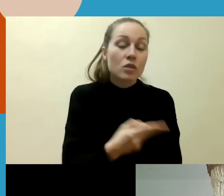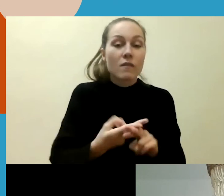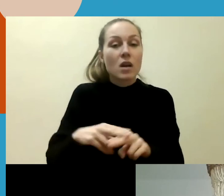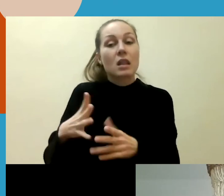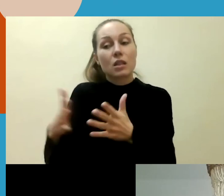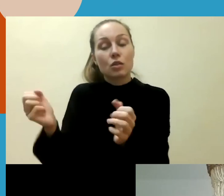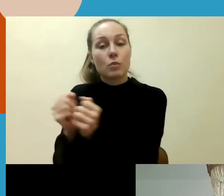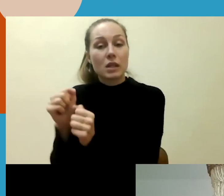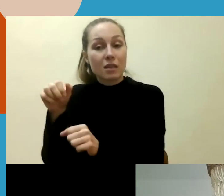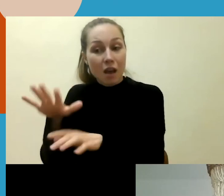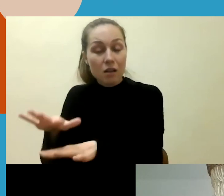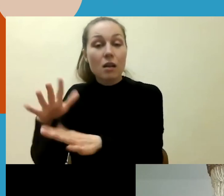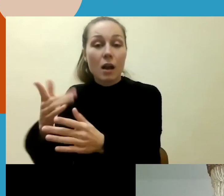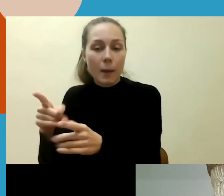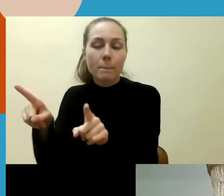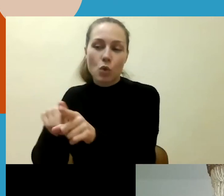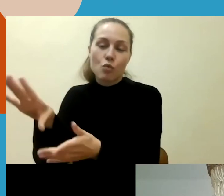So maybe we could